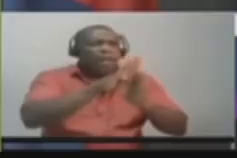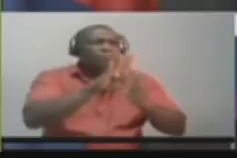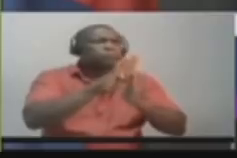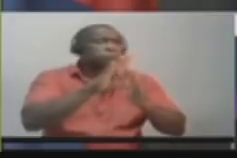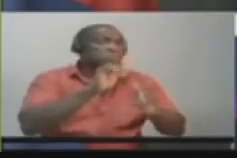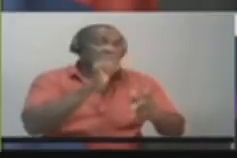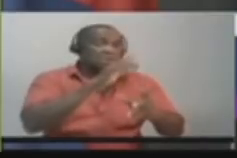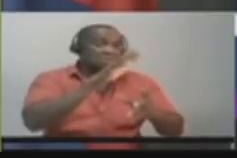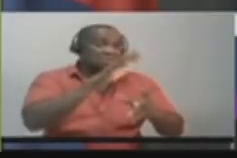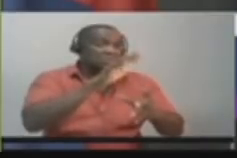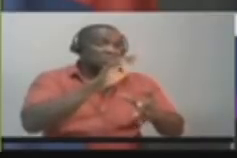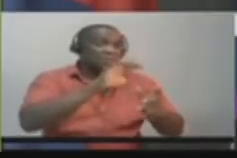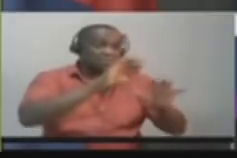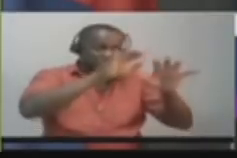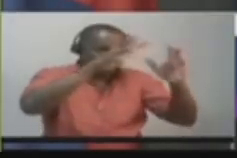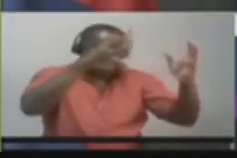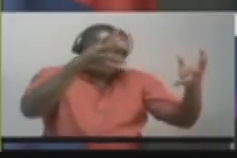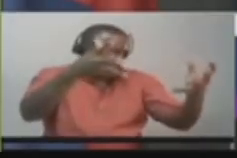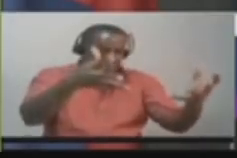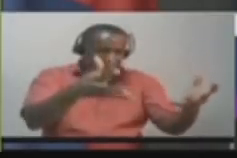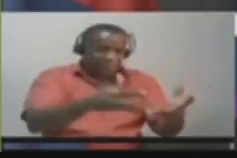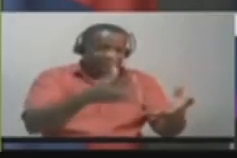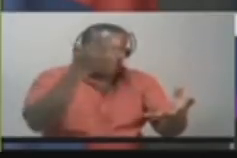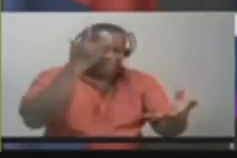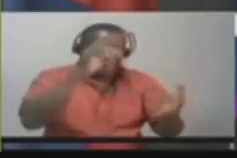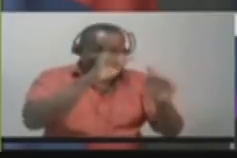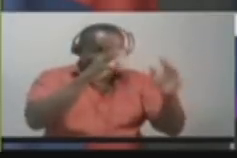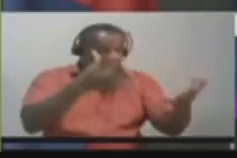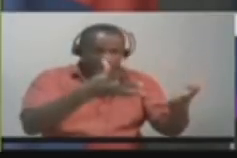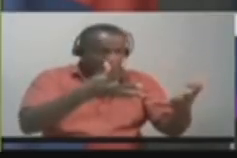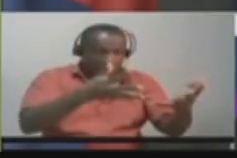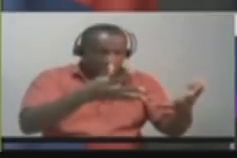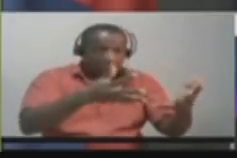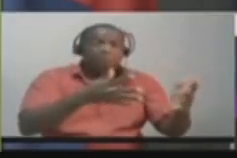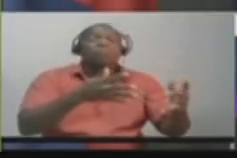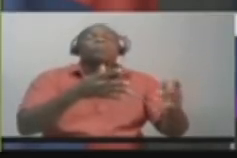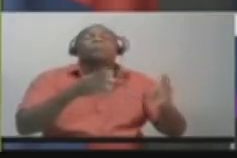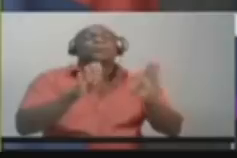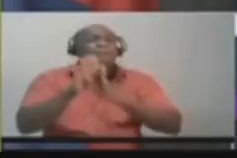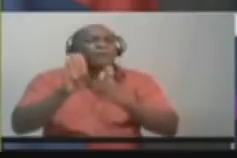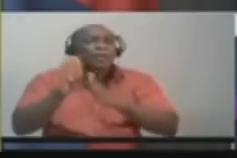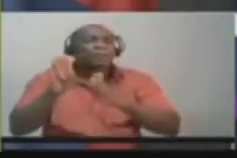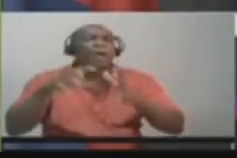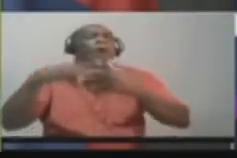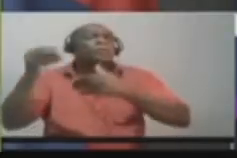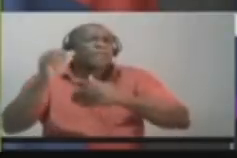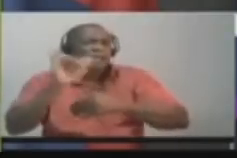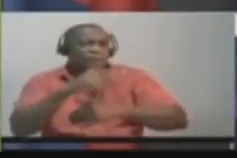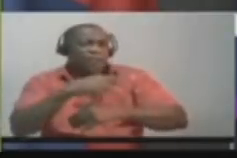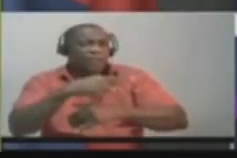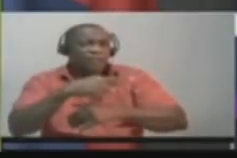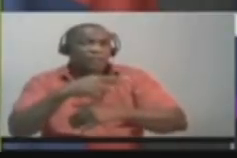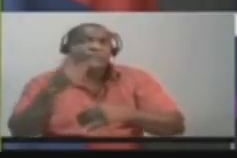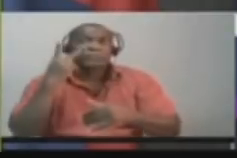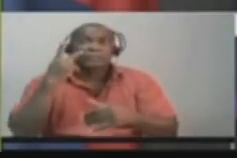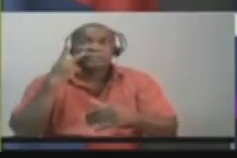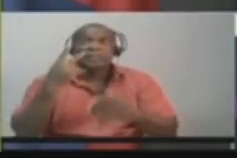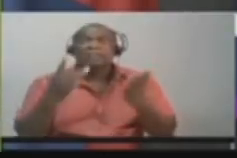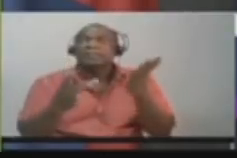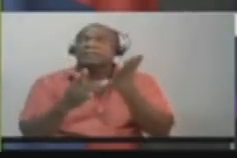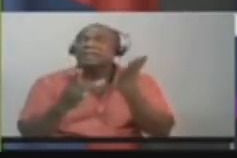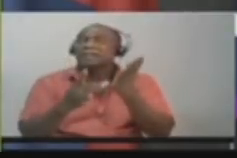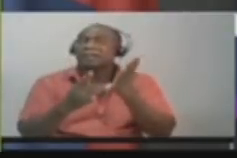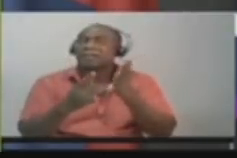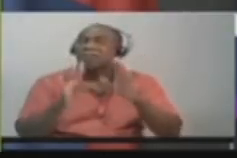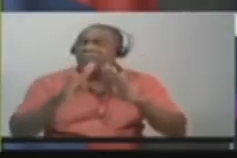you will see that these vaccines with today's technology have been more carefully